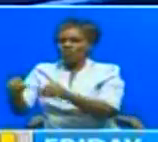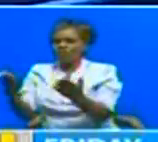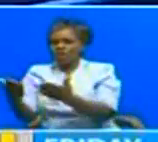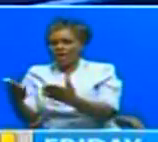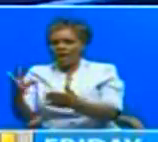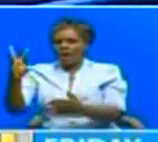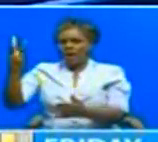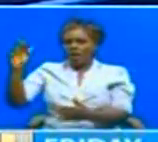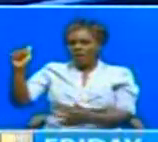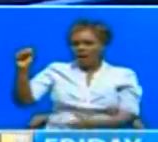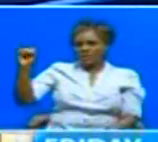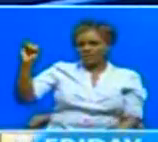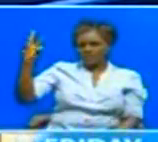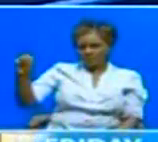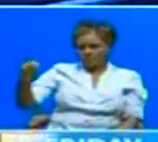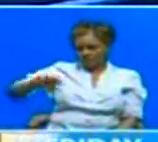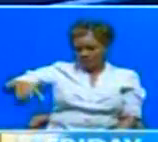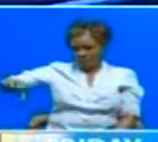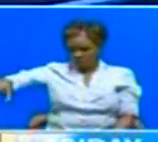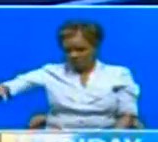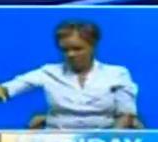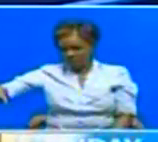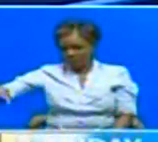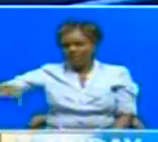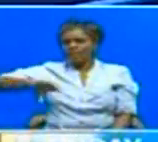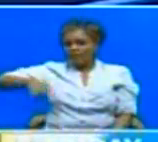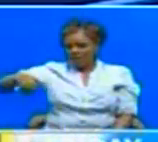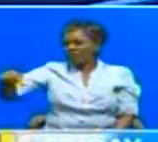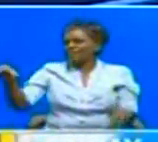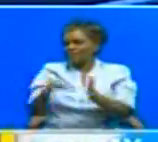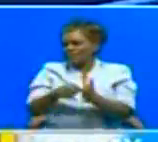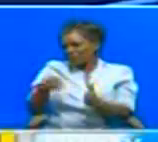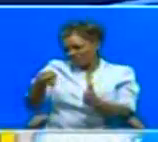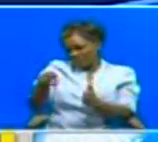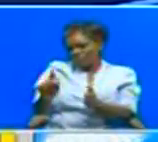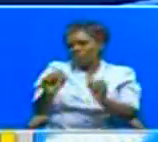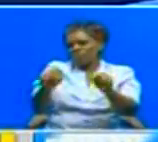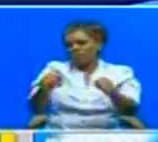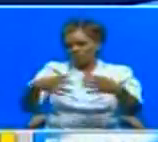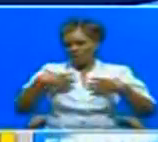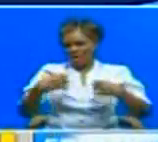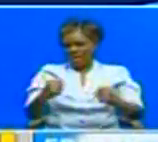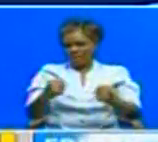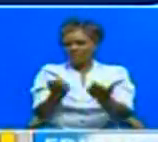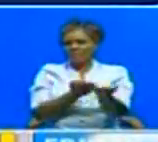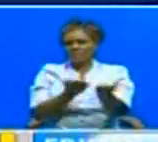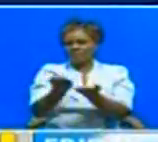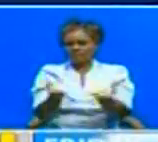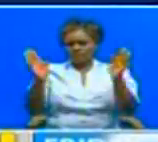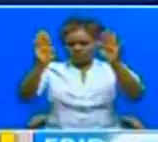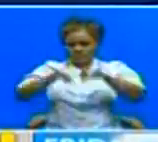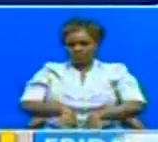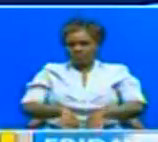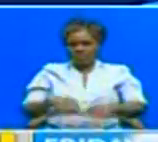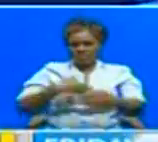Wasin Ngishu County, where that particular county could also find its health services completely